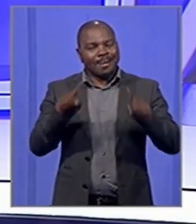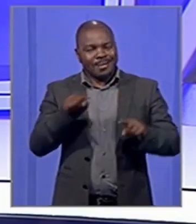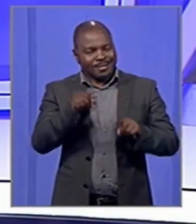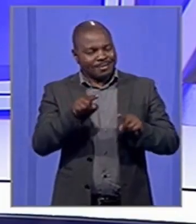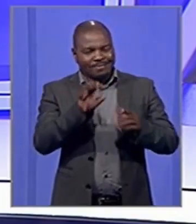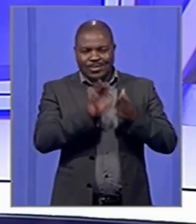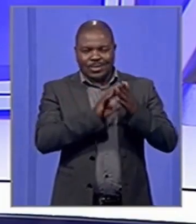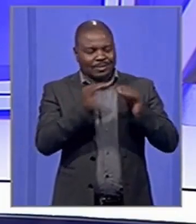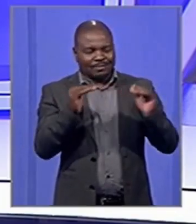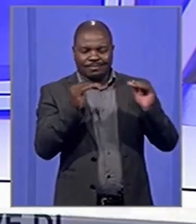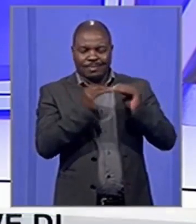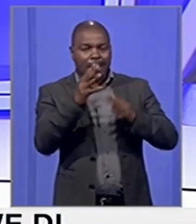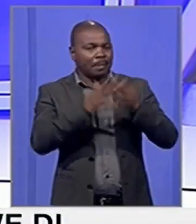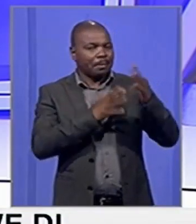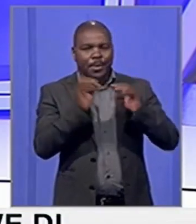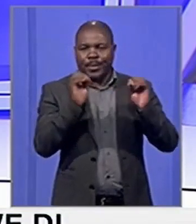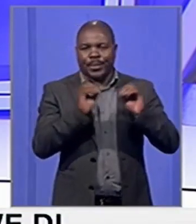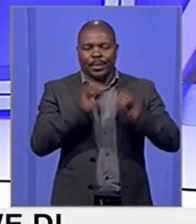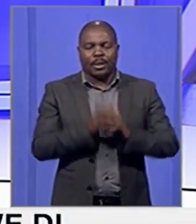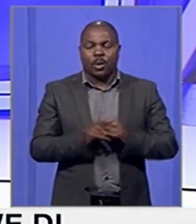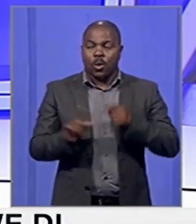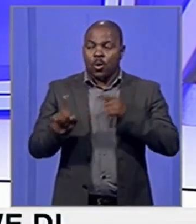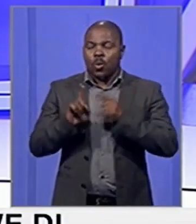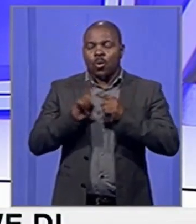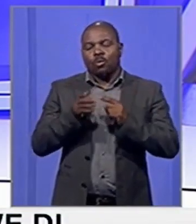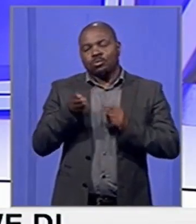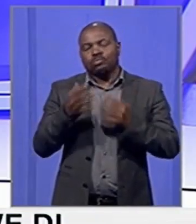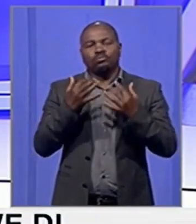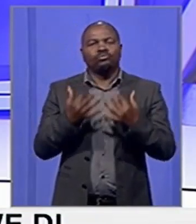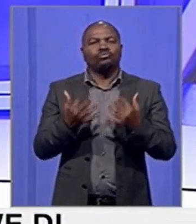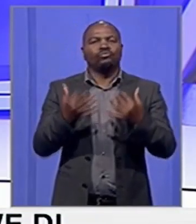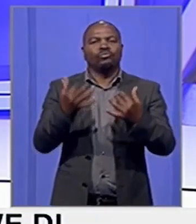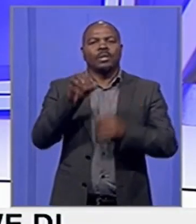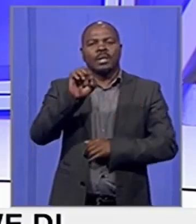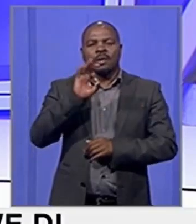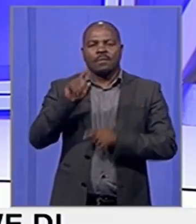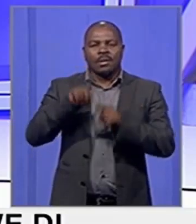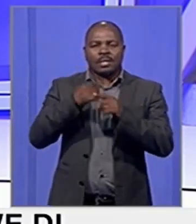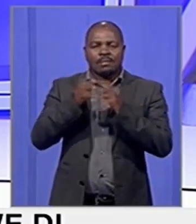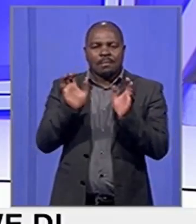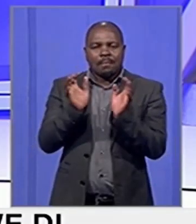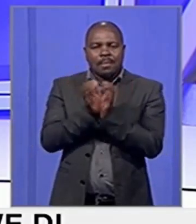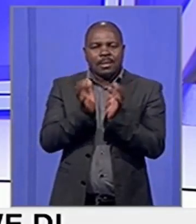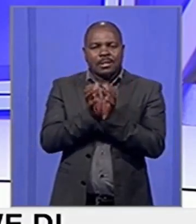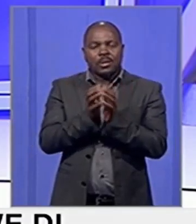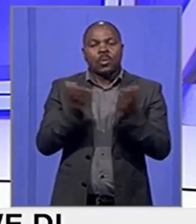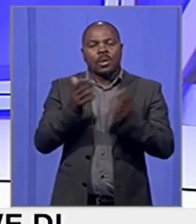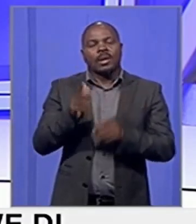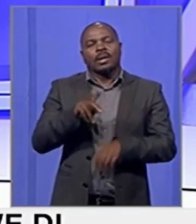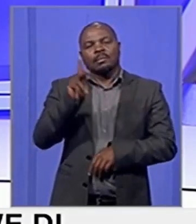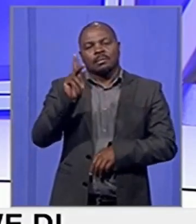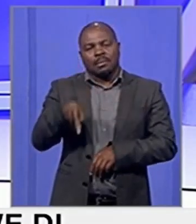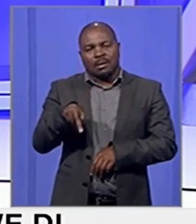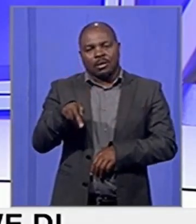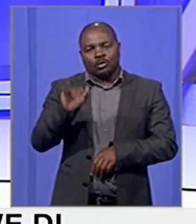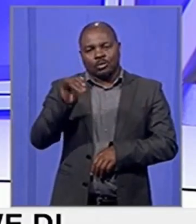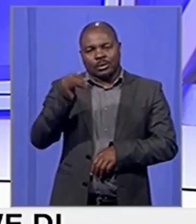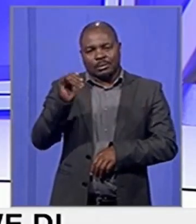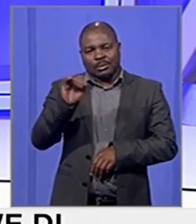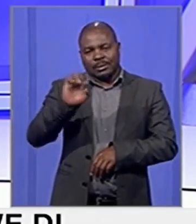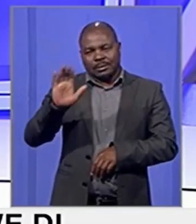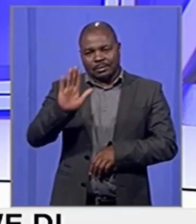hloka ponaletso. Malema o buile sena kopanong ya komiti ya phethahatso ya EFF e bileng Kempton Park ka Botjhabela ho Johannesburg.